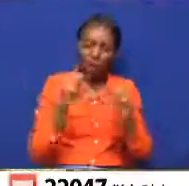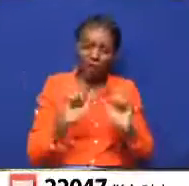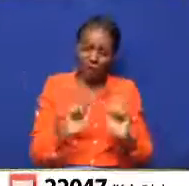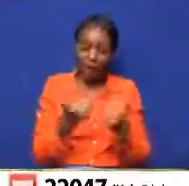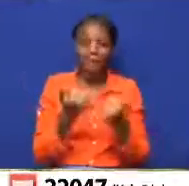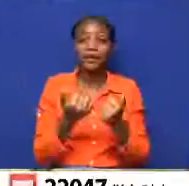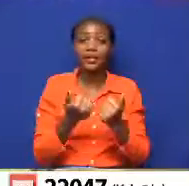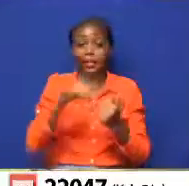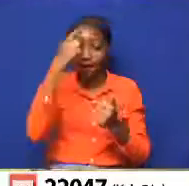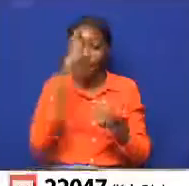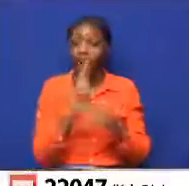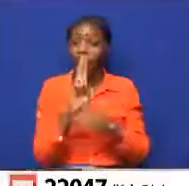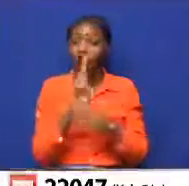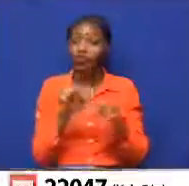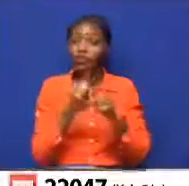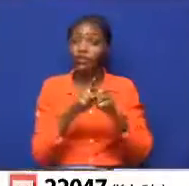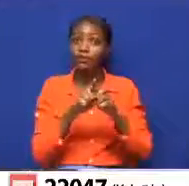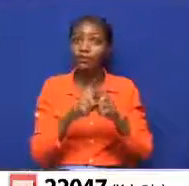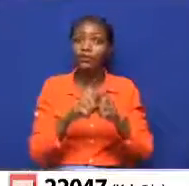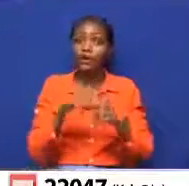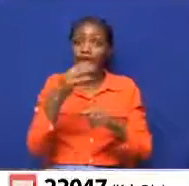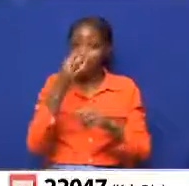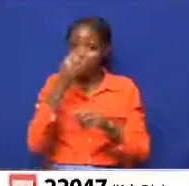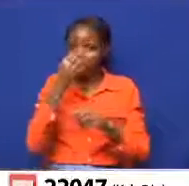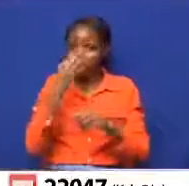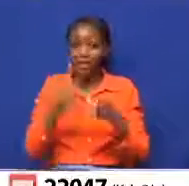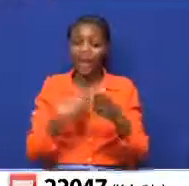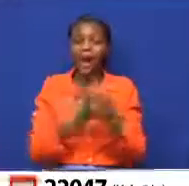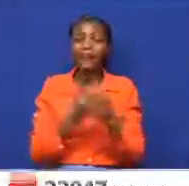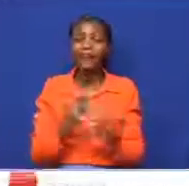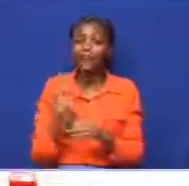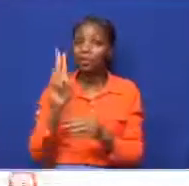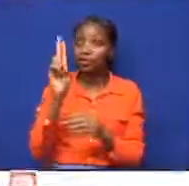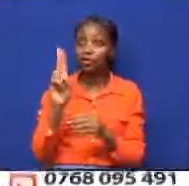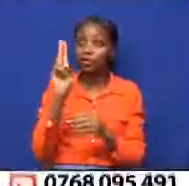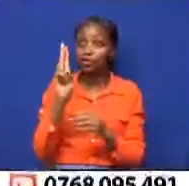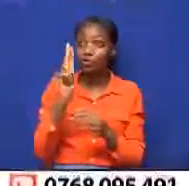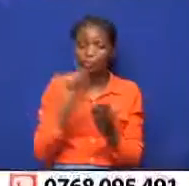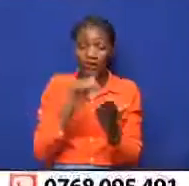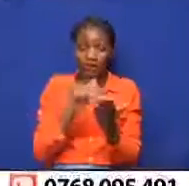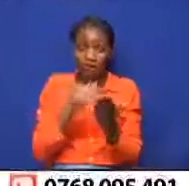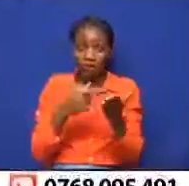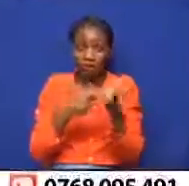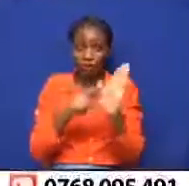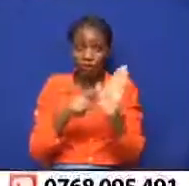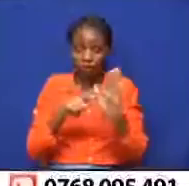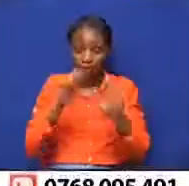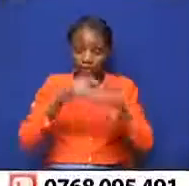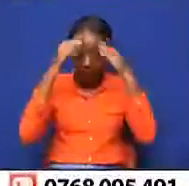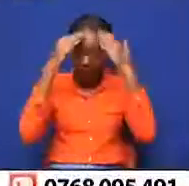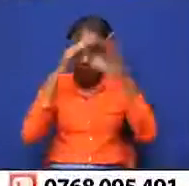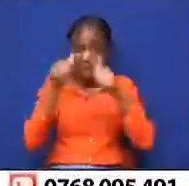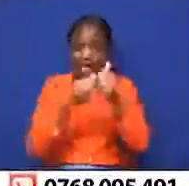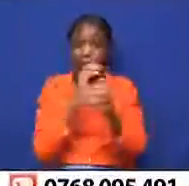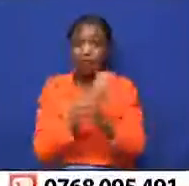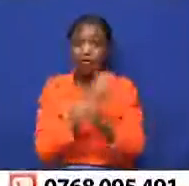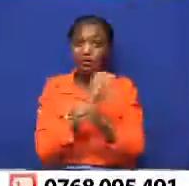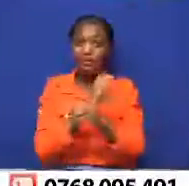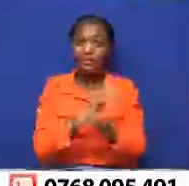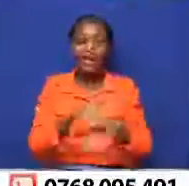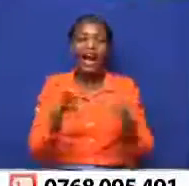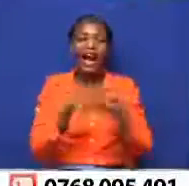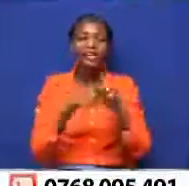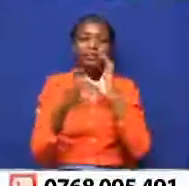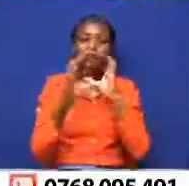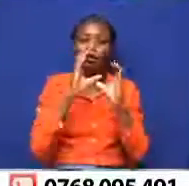his deputy downplayed the divisions. President Kenyatta fired the first salvo in his address to Akorino followers. The daggers